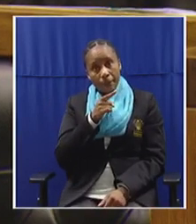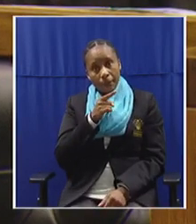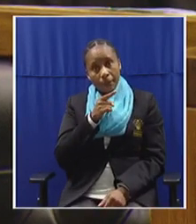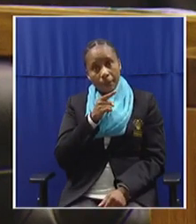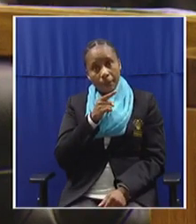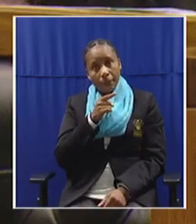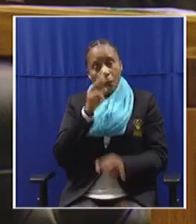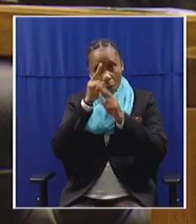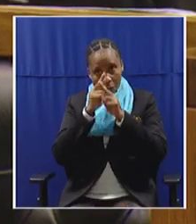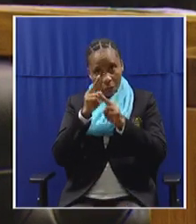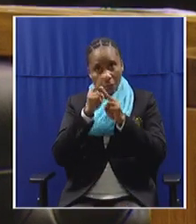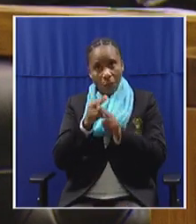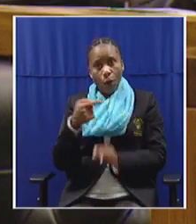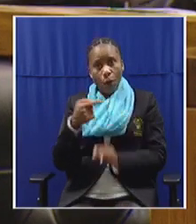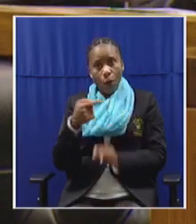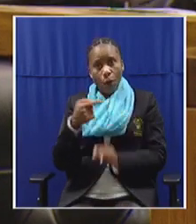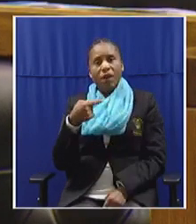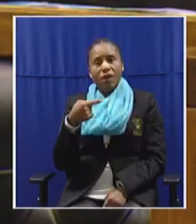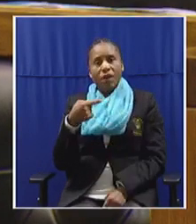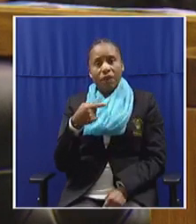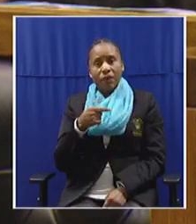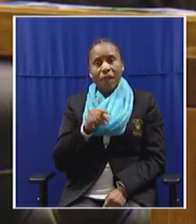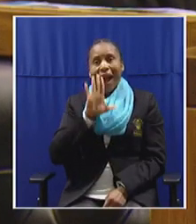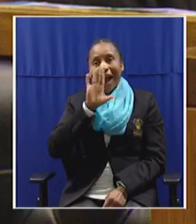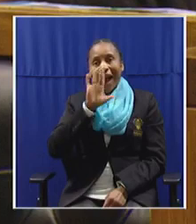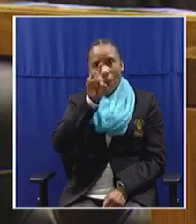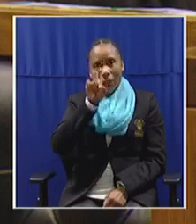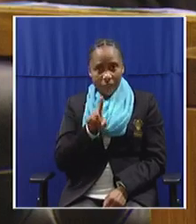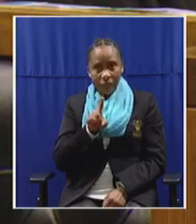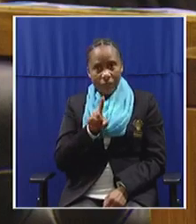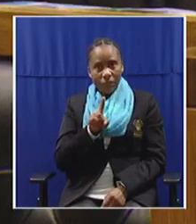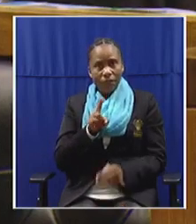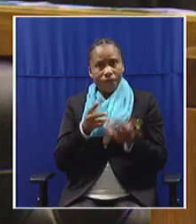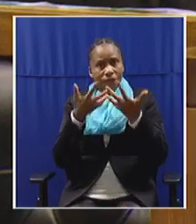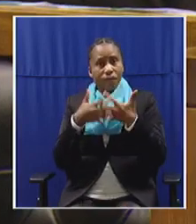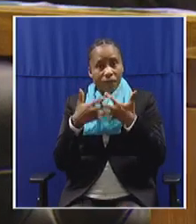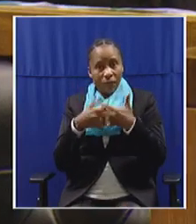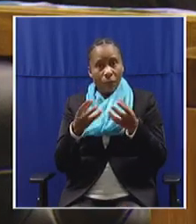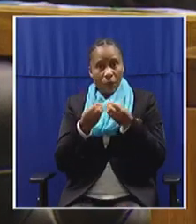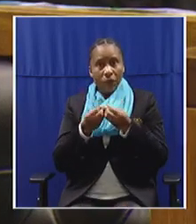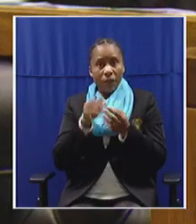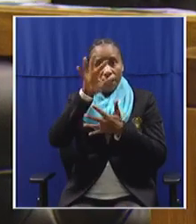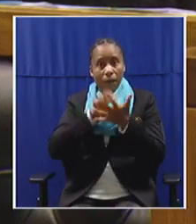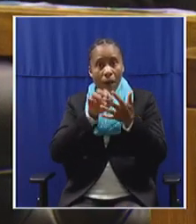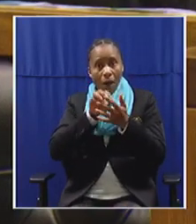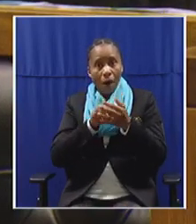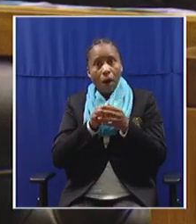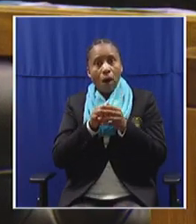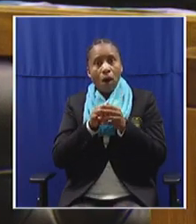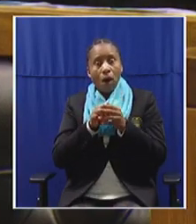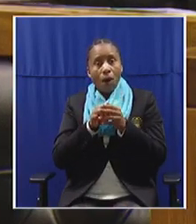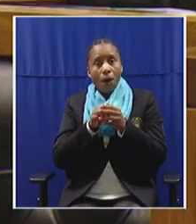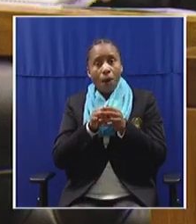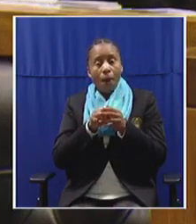Honorable Groenewald, you raised the question, you interacted with the farmers, you didn't read this in the newspaper,